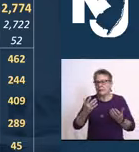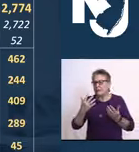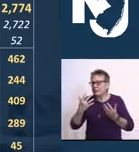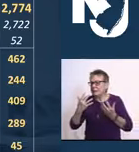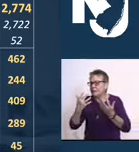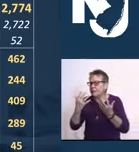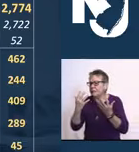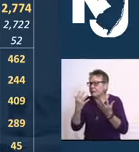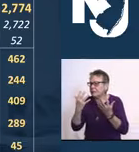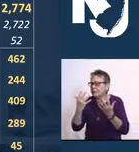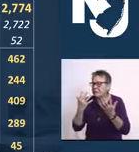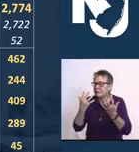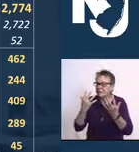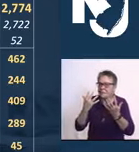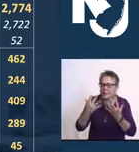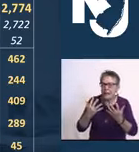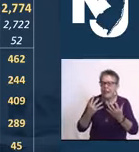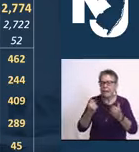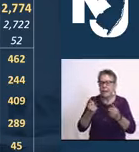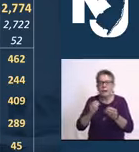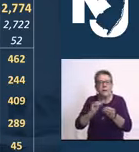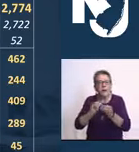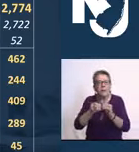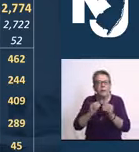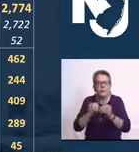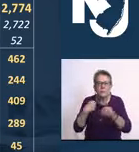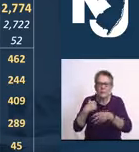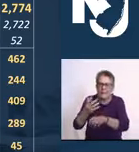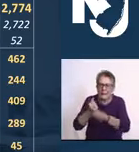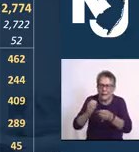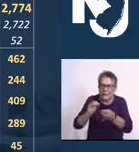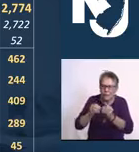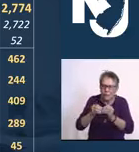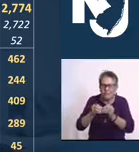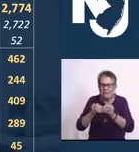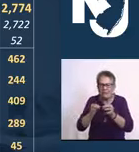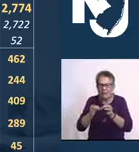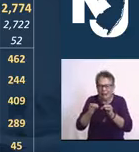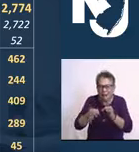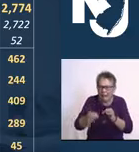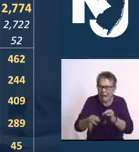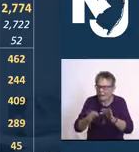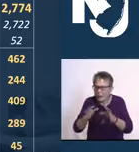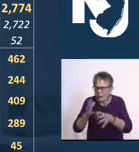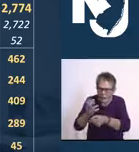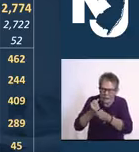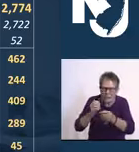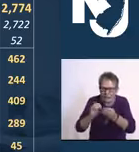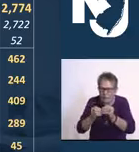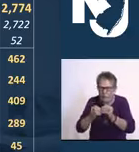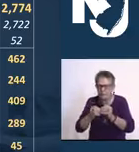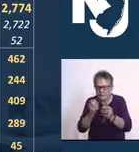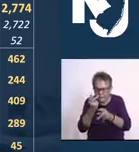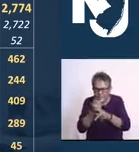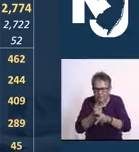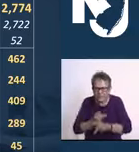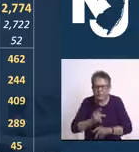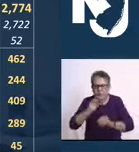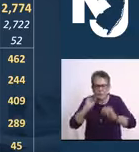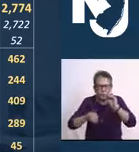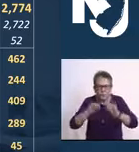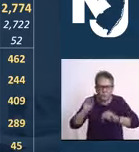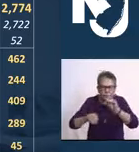to see these trend lines, we know that the staffs in our hospitals are still overwhelmed, and we can't yet let up on any